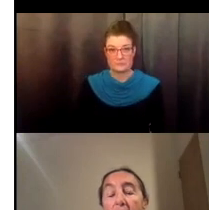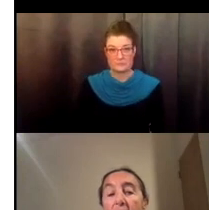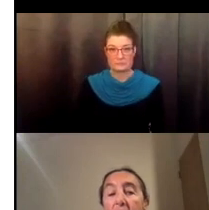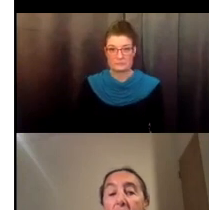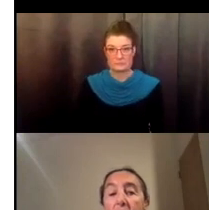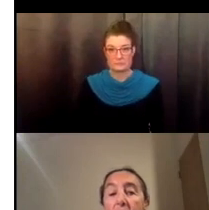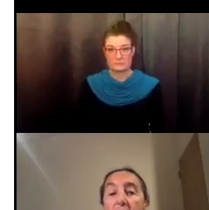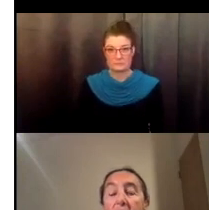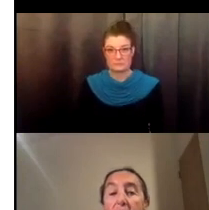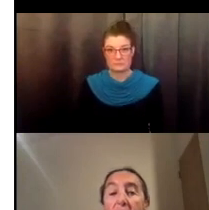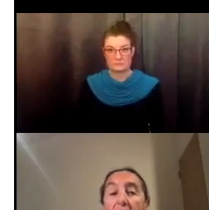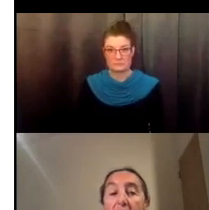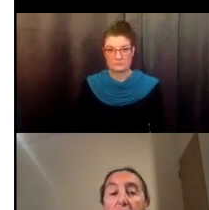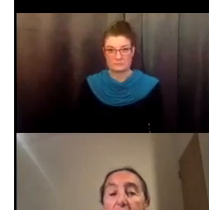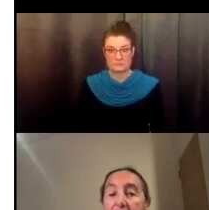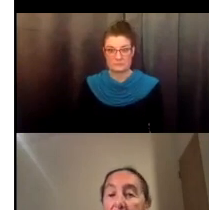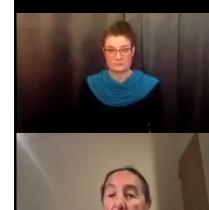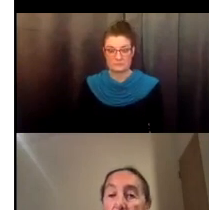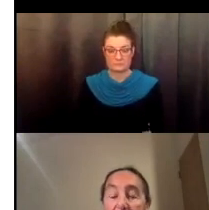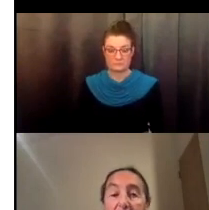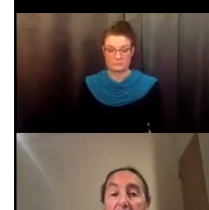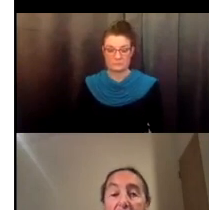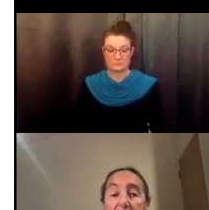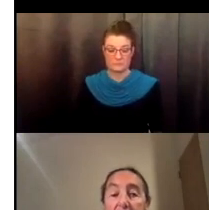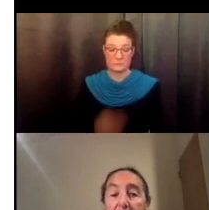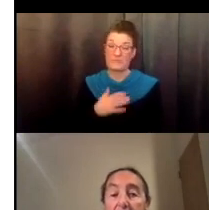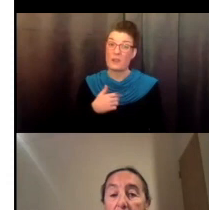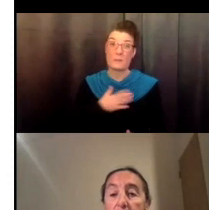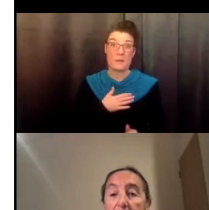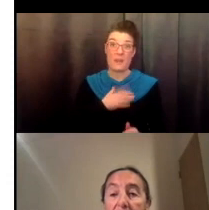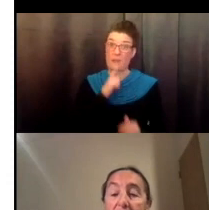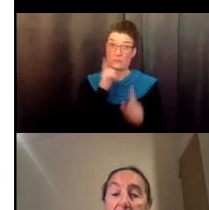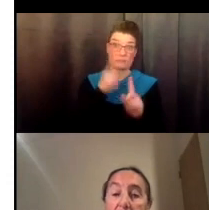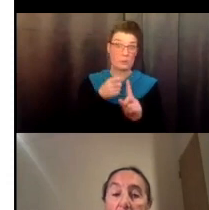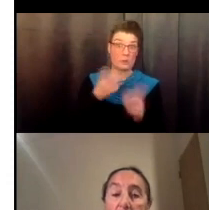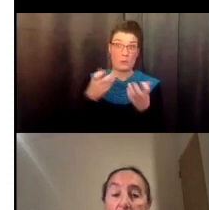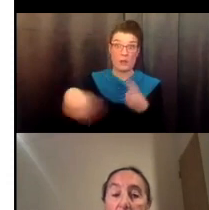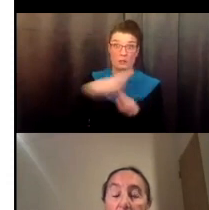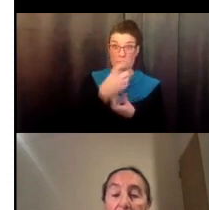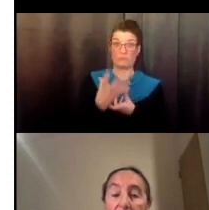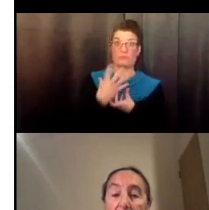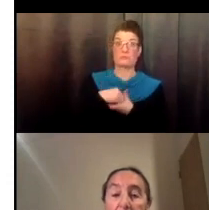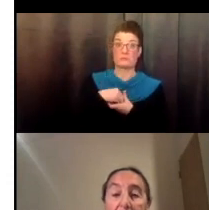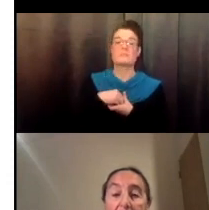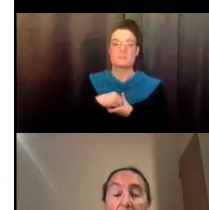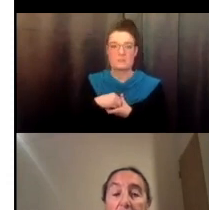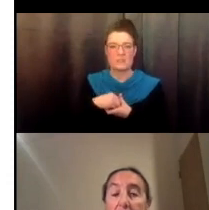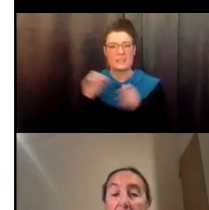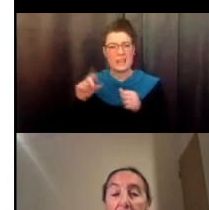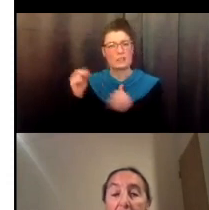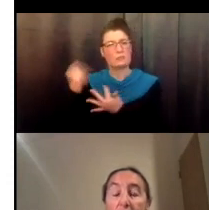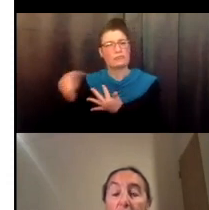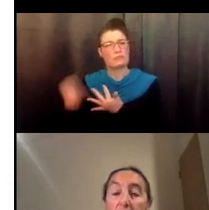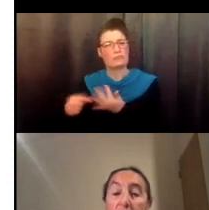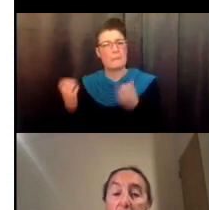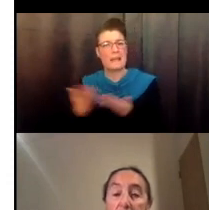So my real take-home message is that there's many things that we can do in the way of climate action